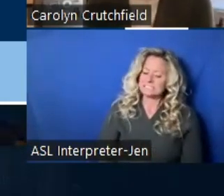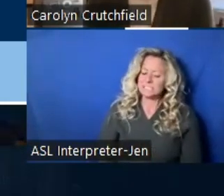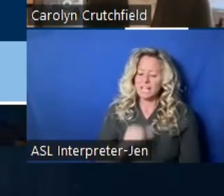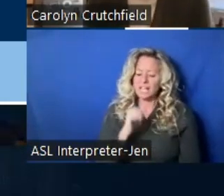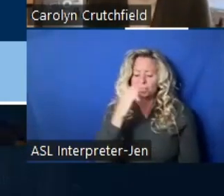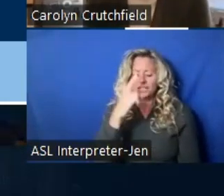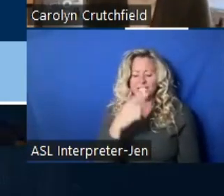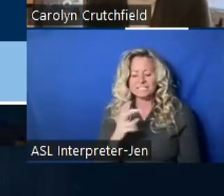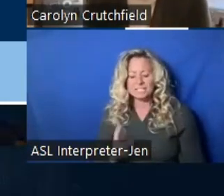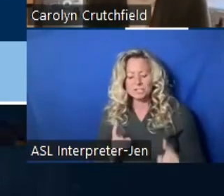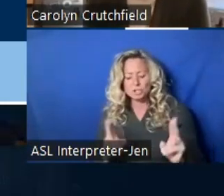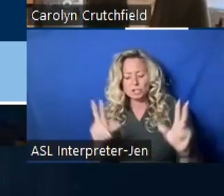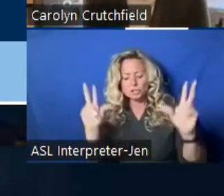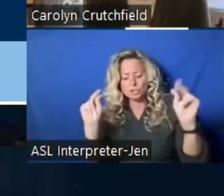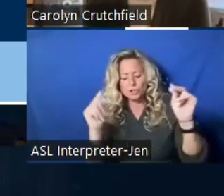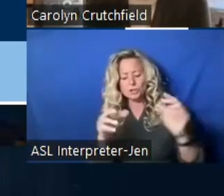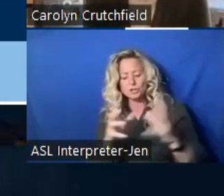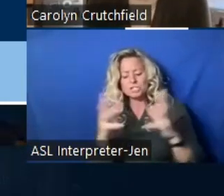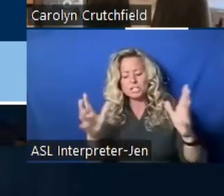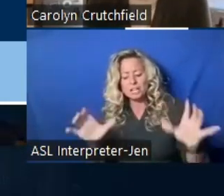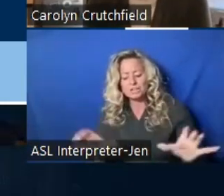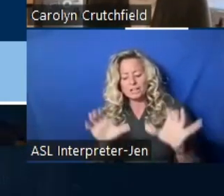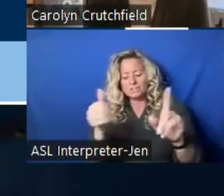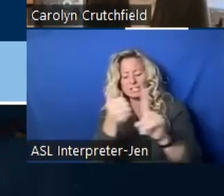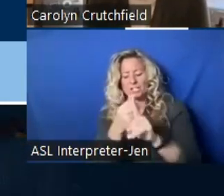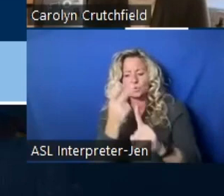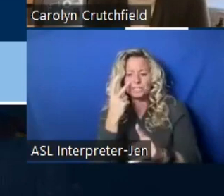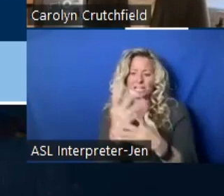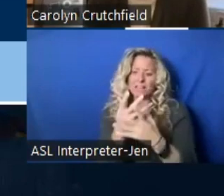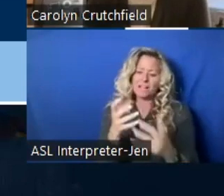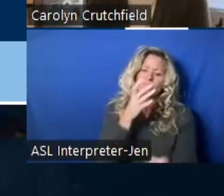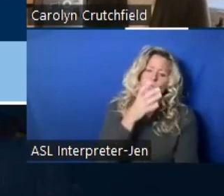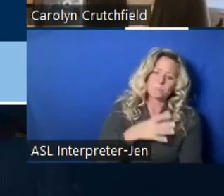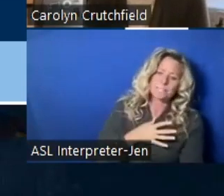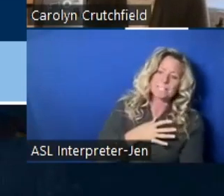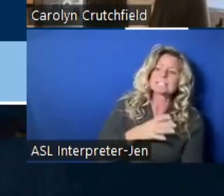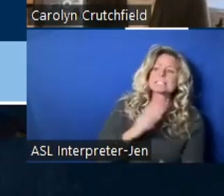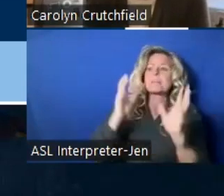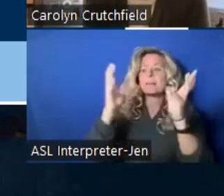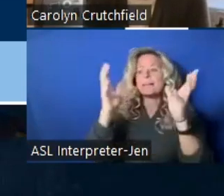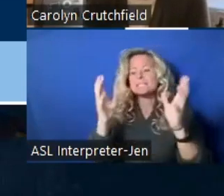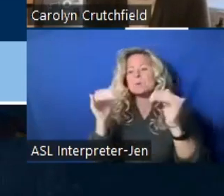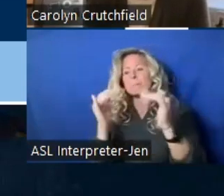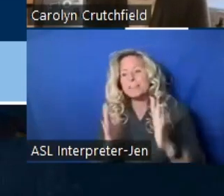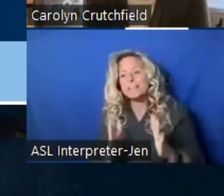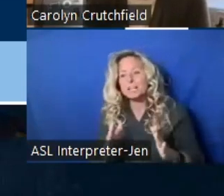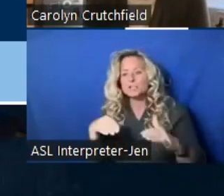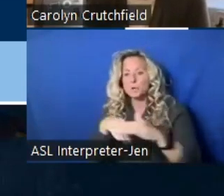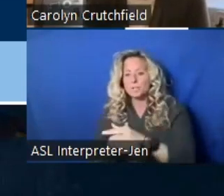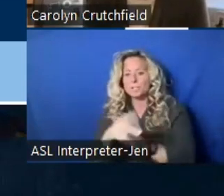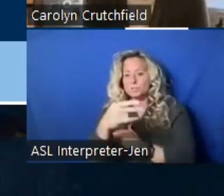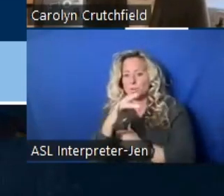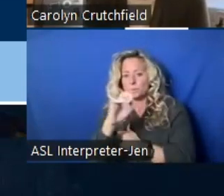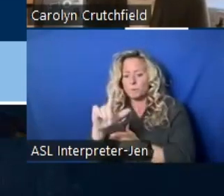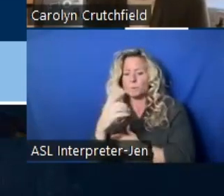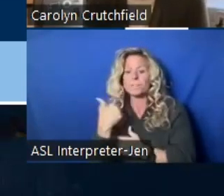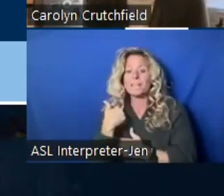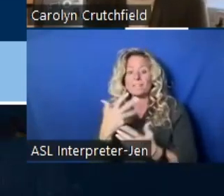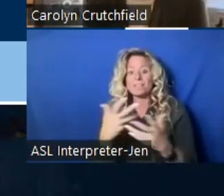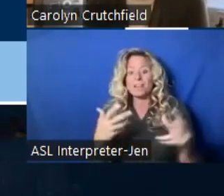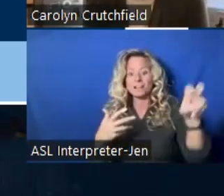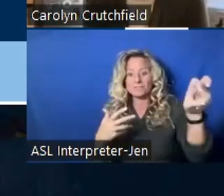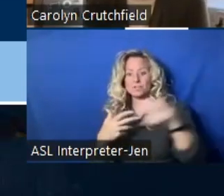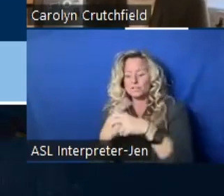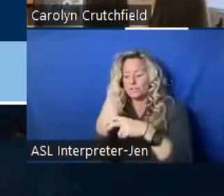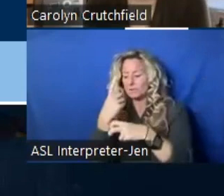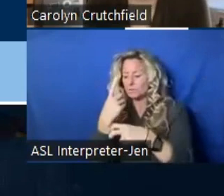urgent. I do think that there's a lot of activity. So we do see a lot of women's basketball players enter the portal. We get a lot of transfers. I think we had